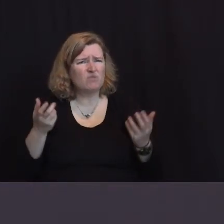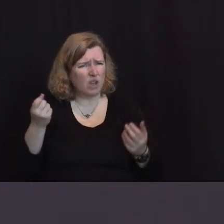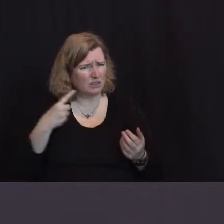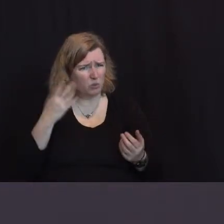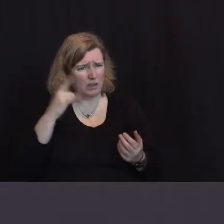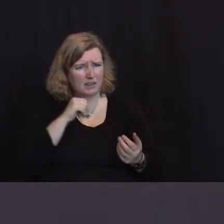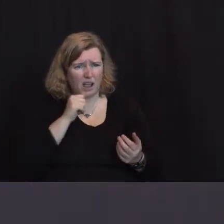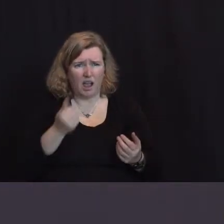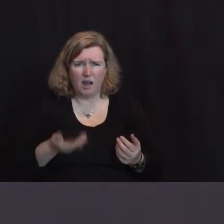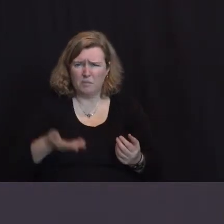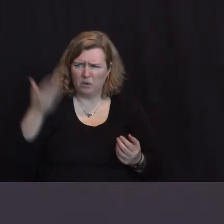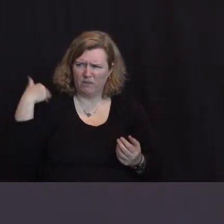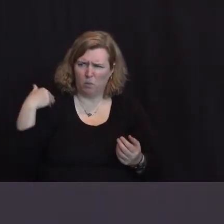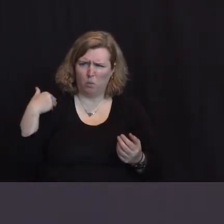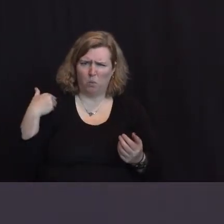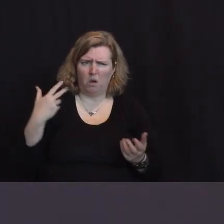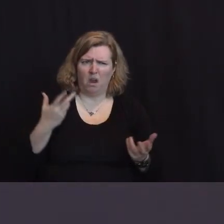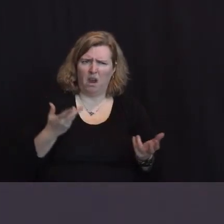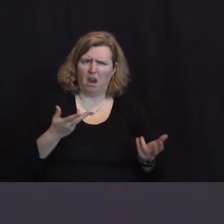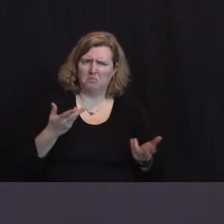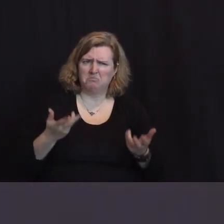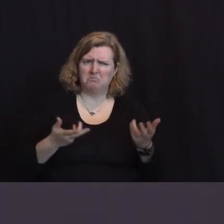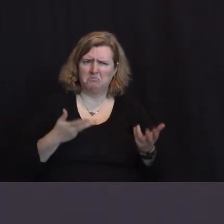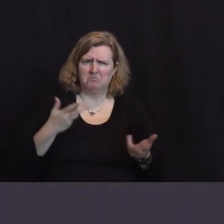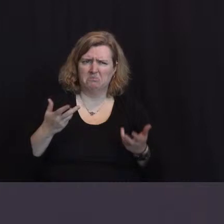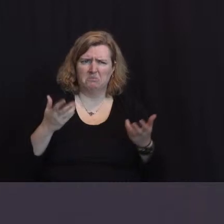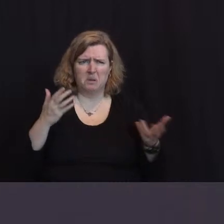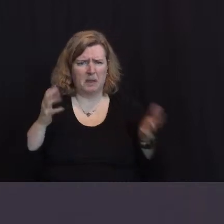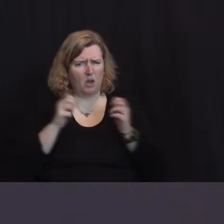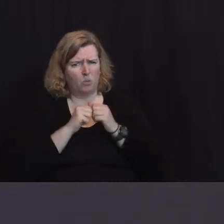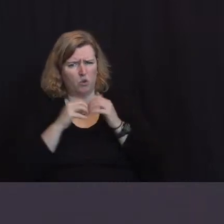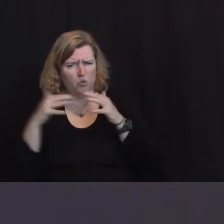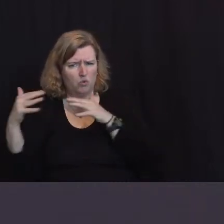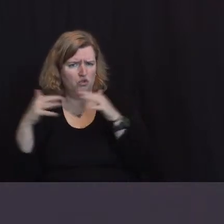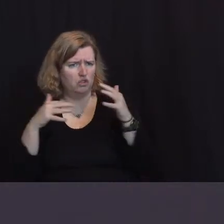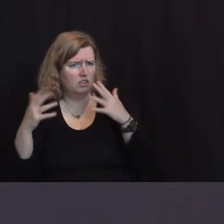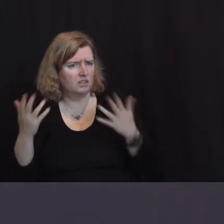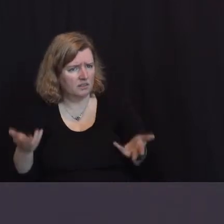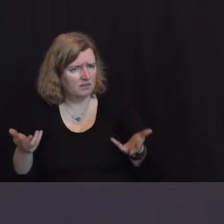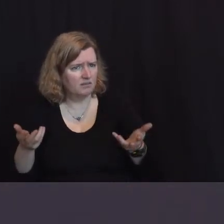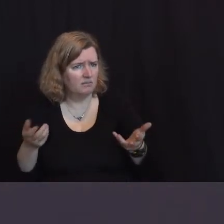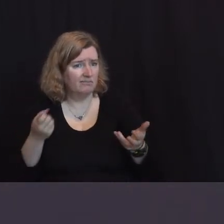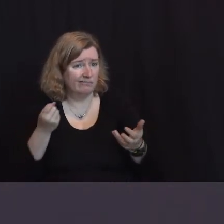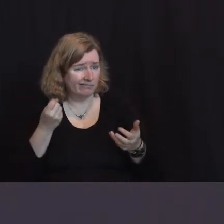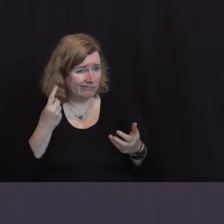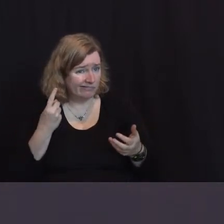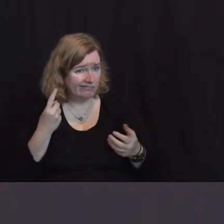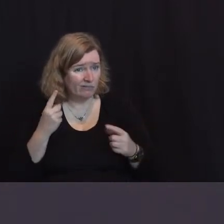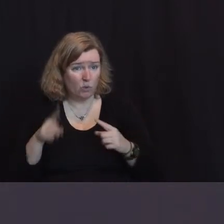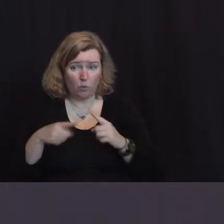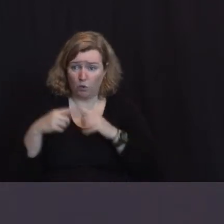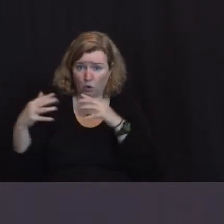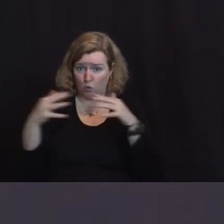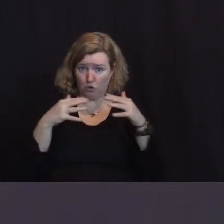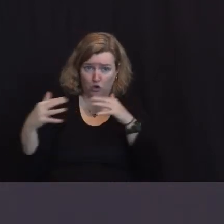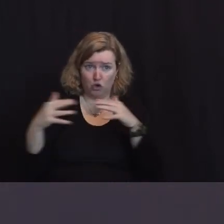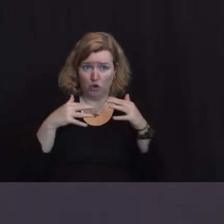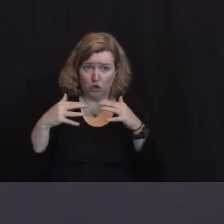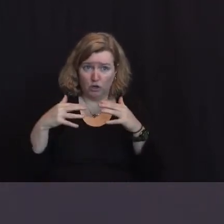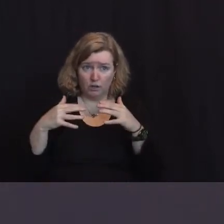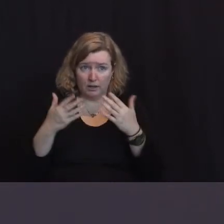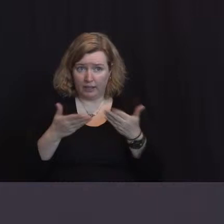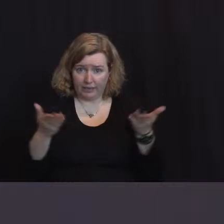to go back to the war analogy. Forgive me to those who don't like this. When you're in a war, things